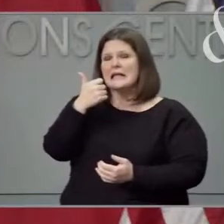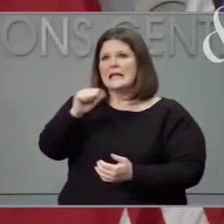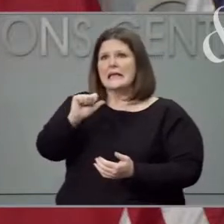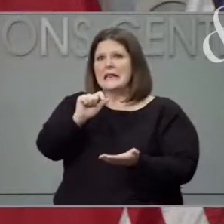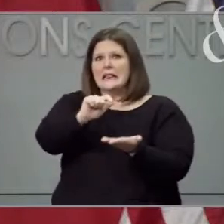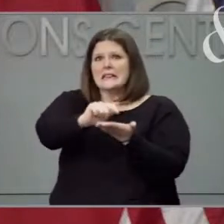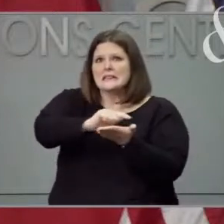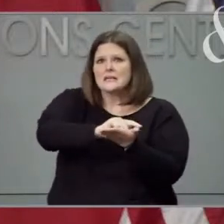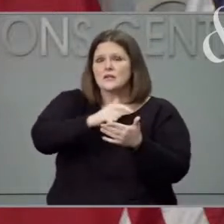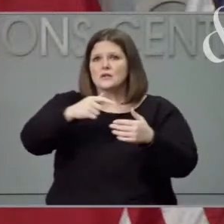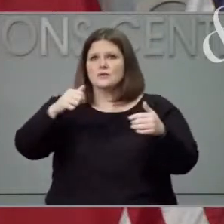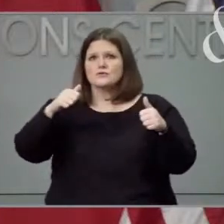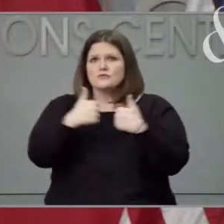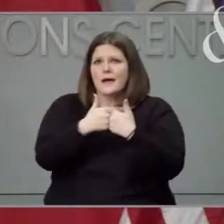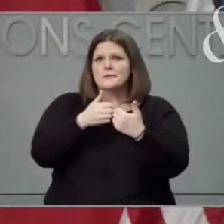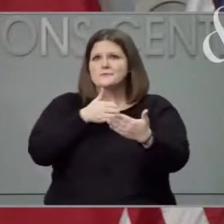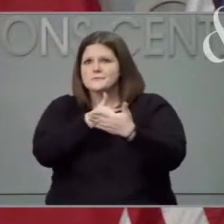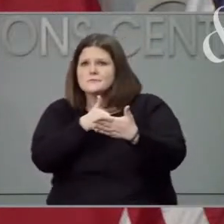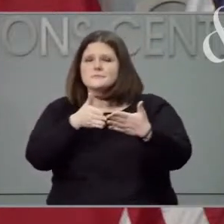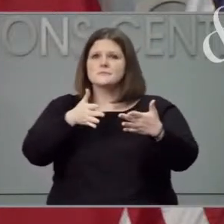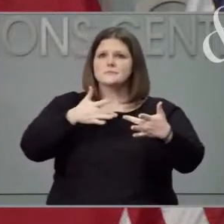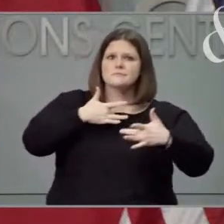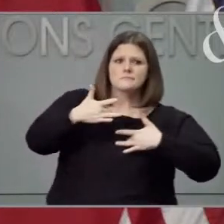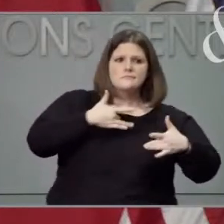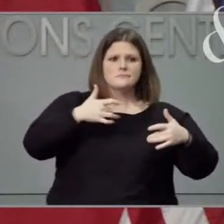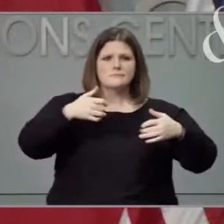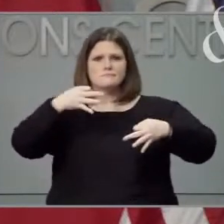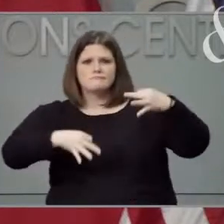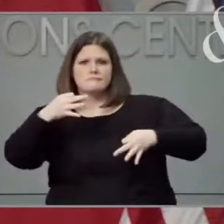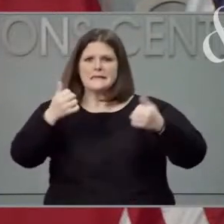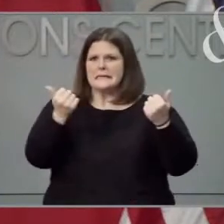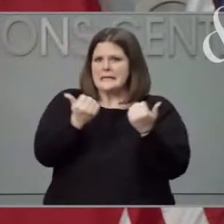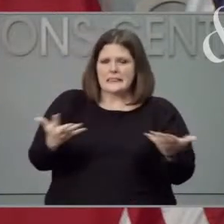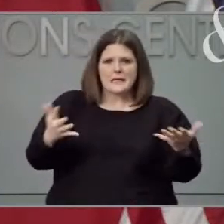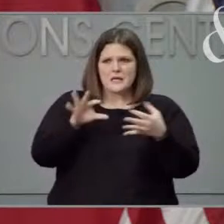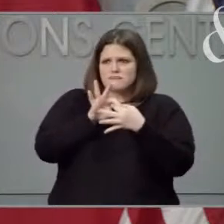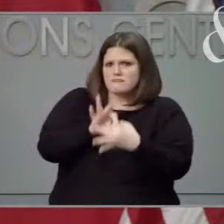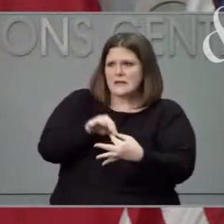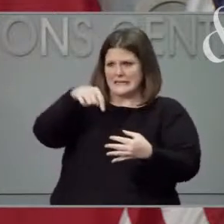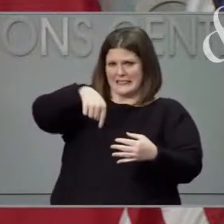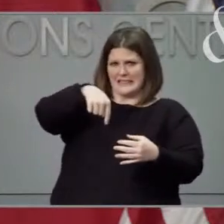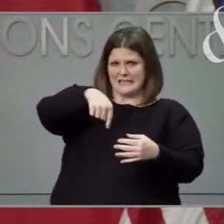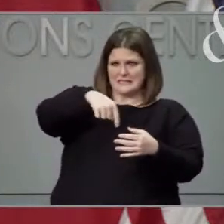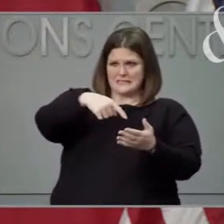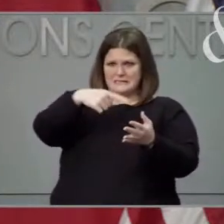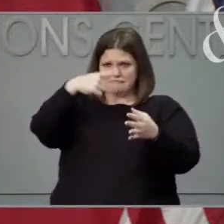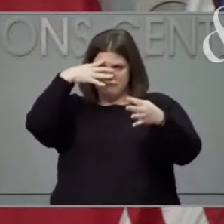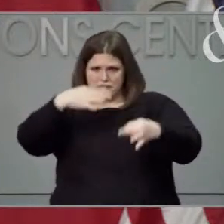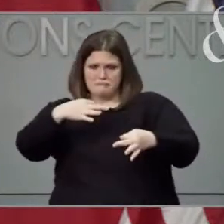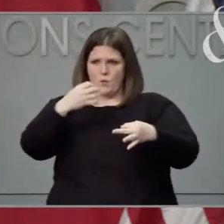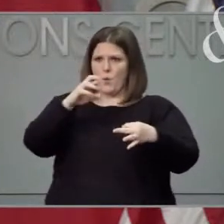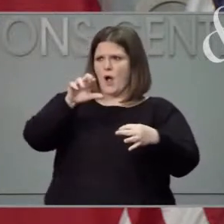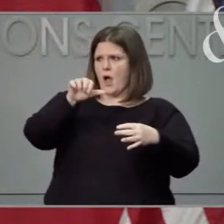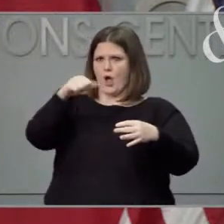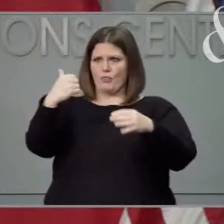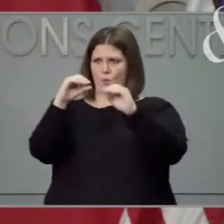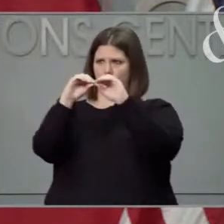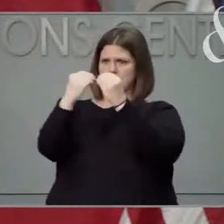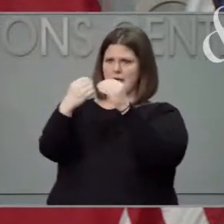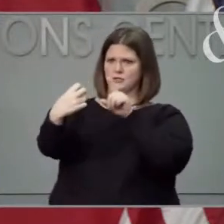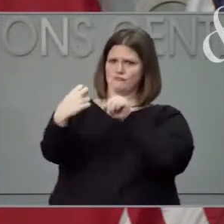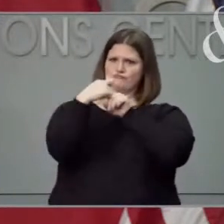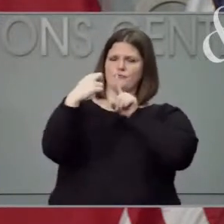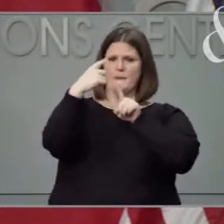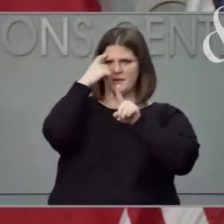other challenges pending now regarding this election from any of the campaigns or other organizations regarding how you guys are operating